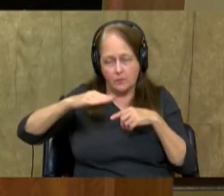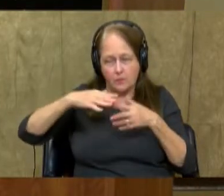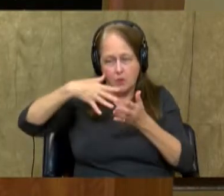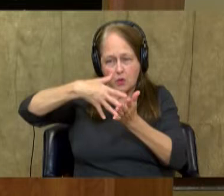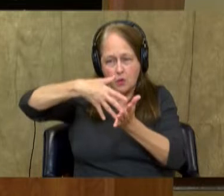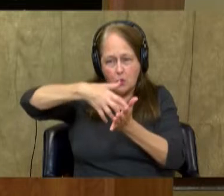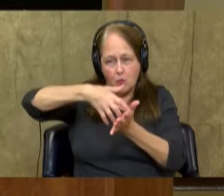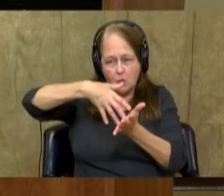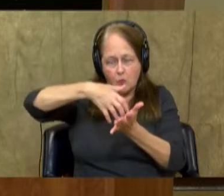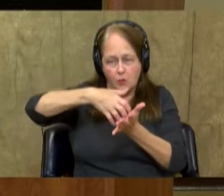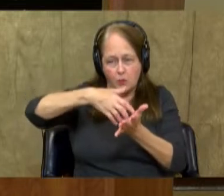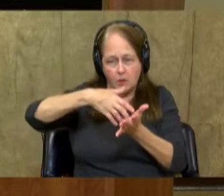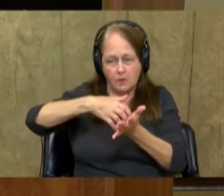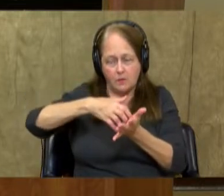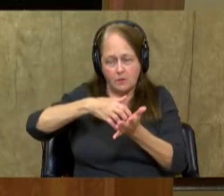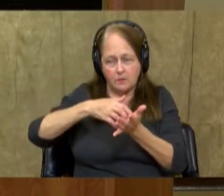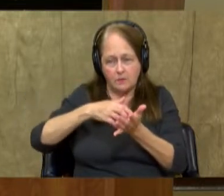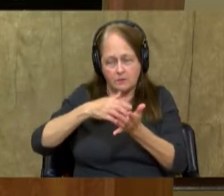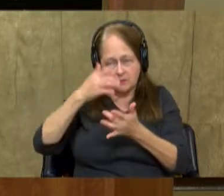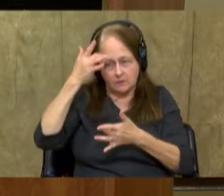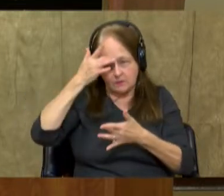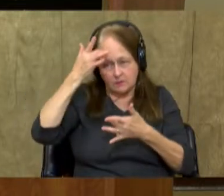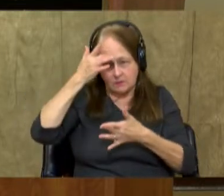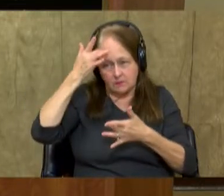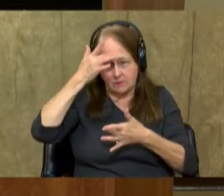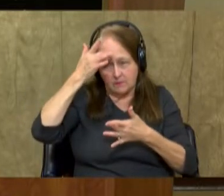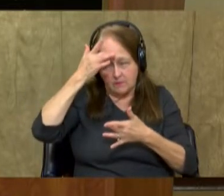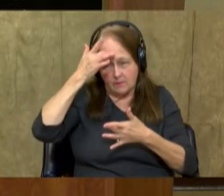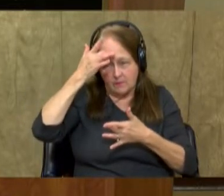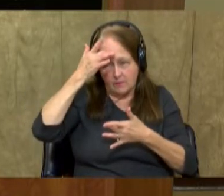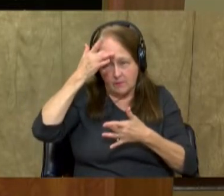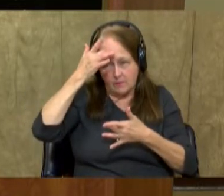weak and often sick.